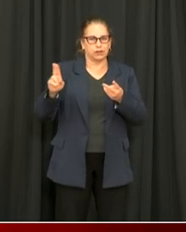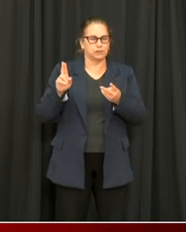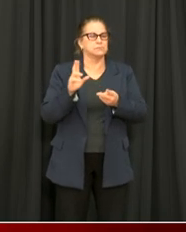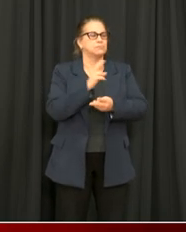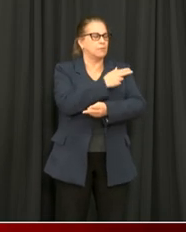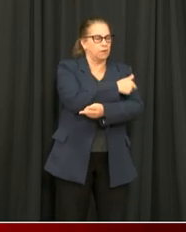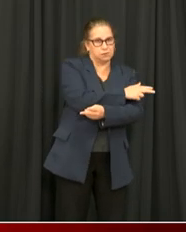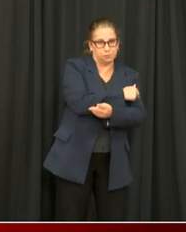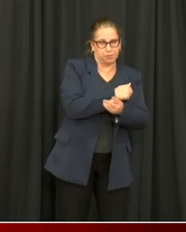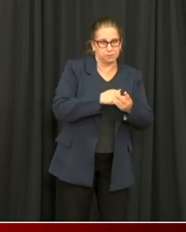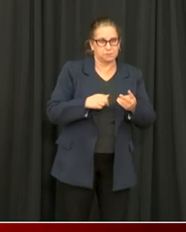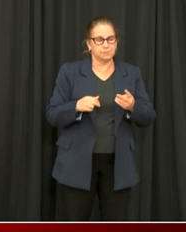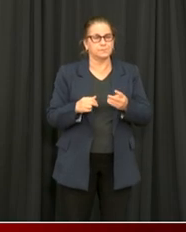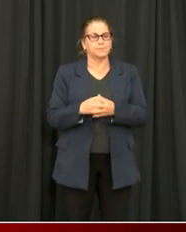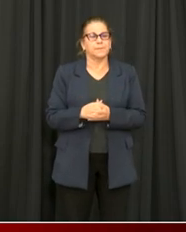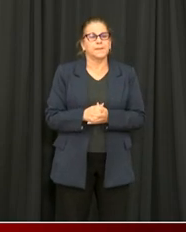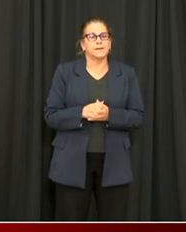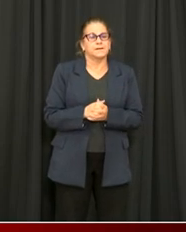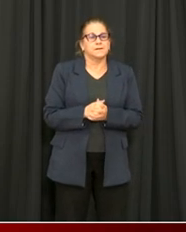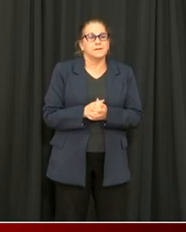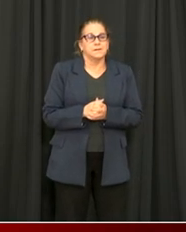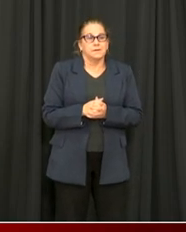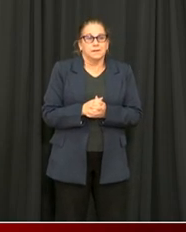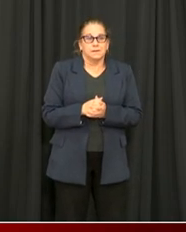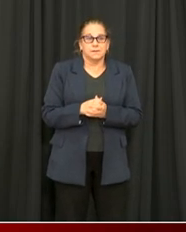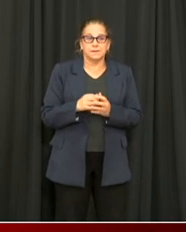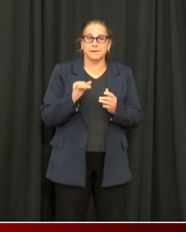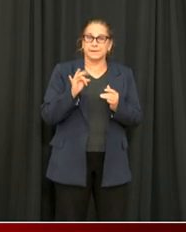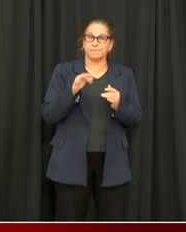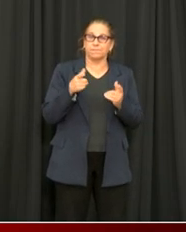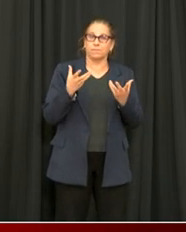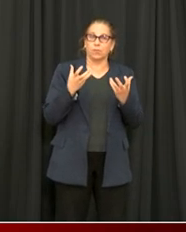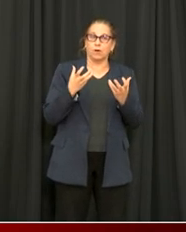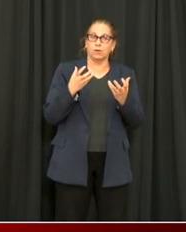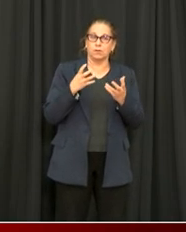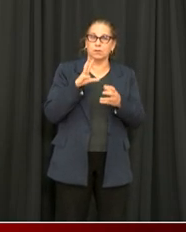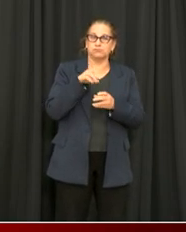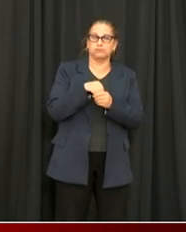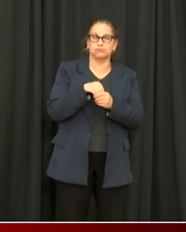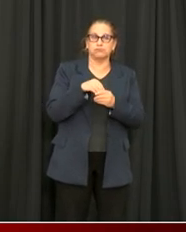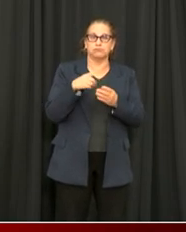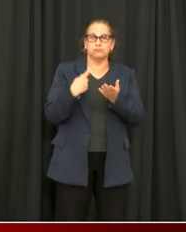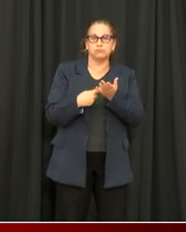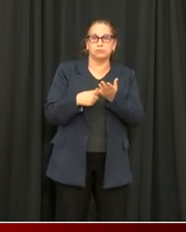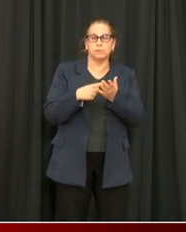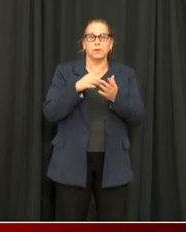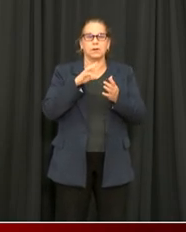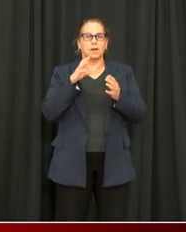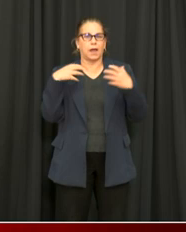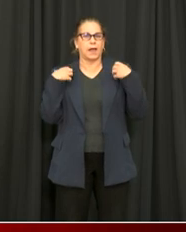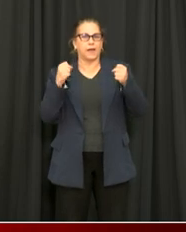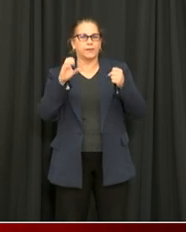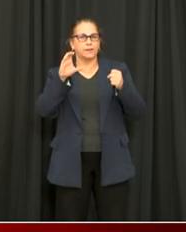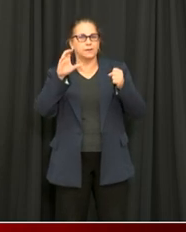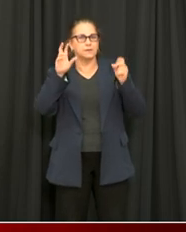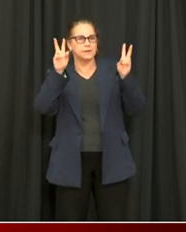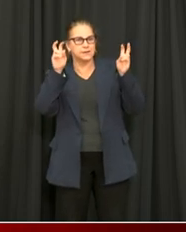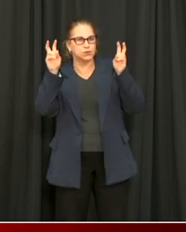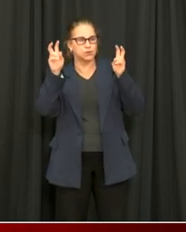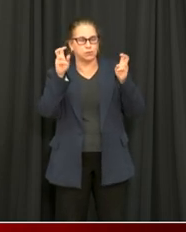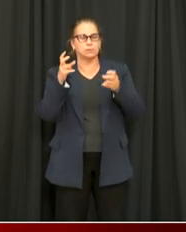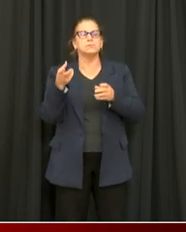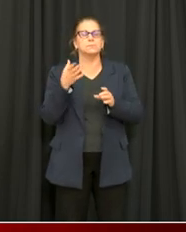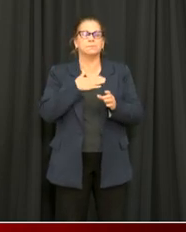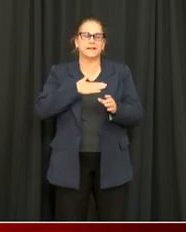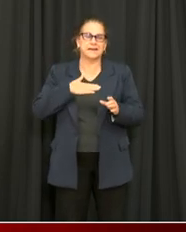equity and a more equitable and healthy DC, to please dial into that call. You may